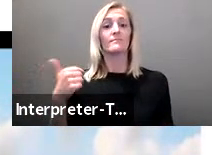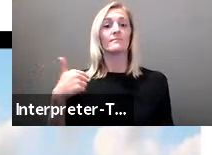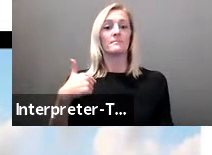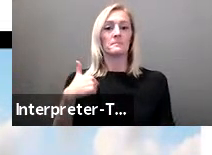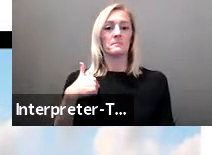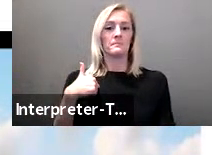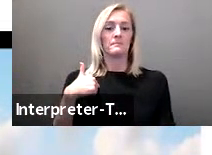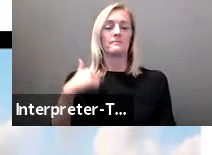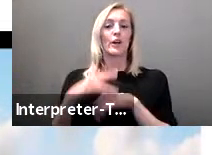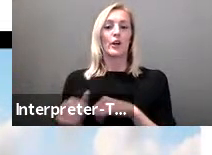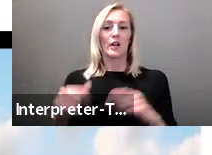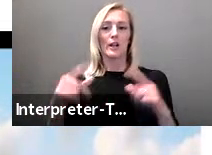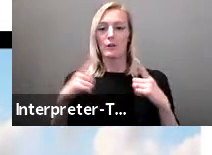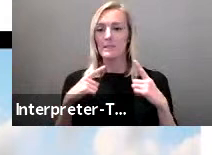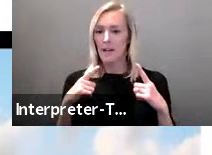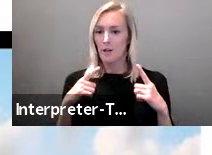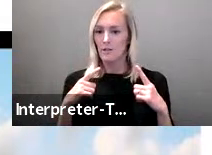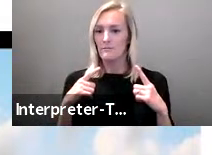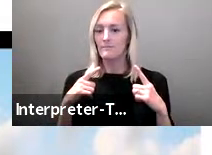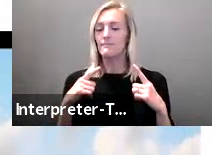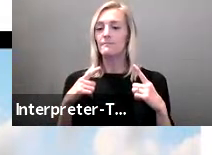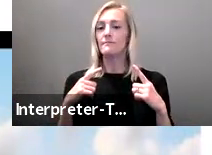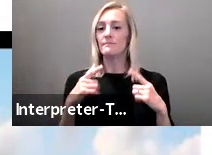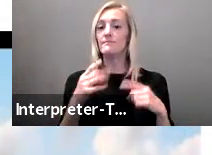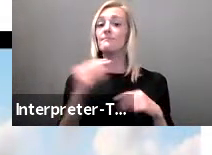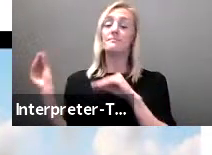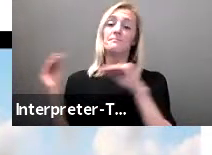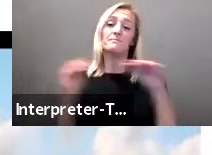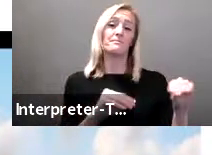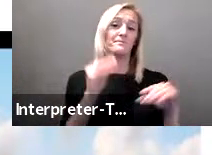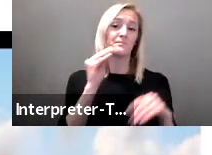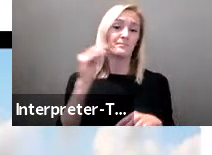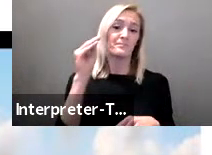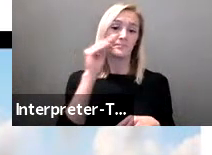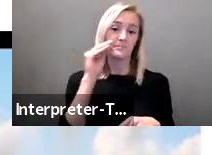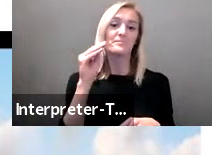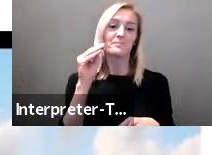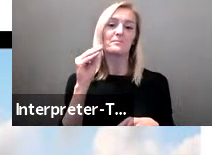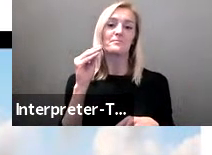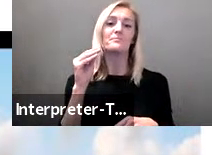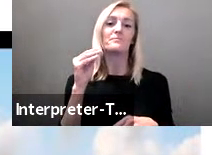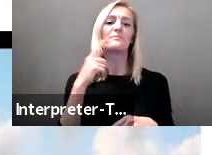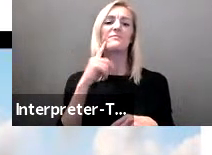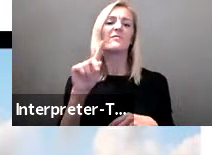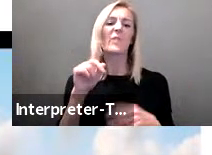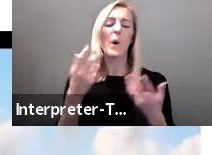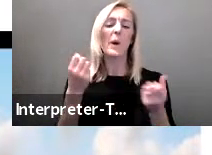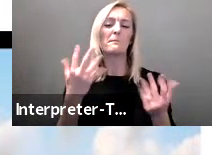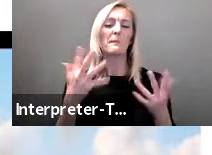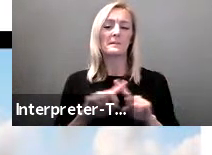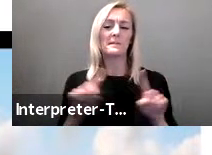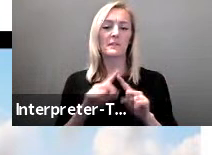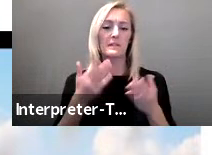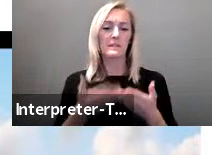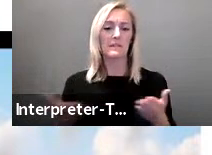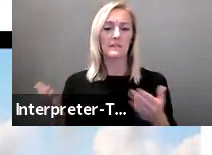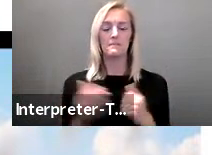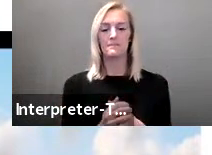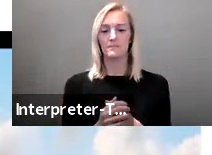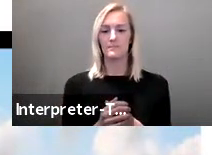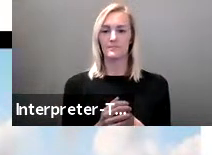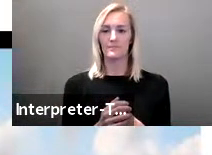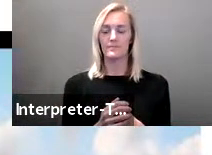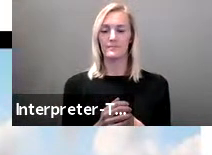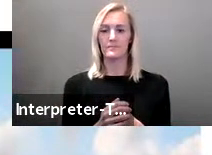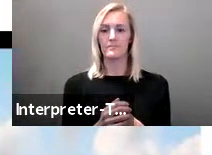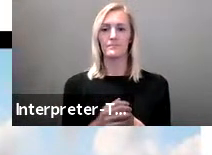take early retirement and move back home to do some different things that I needed to do. And so one of them was really